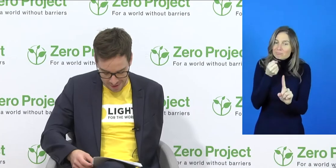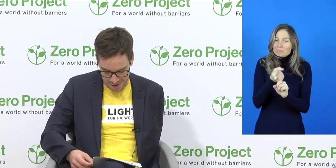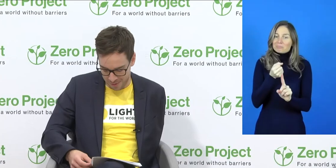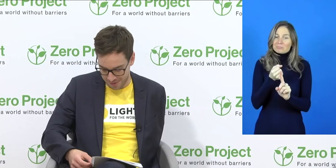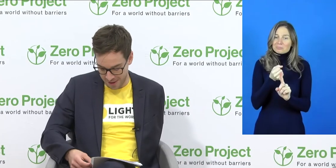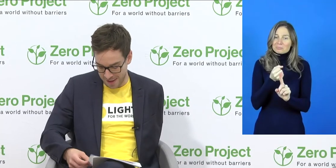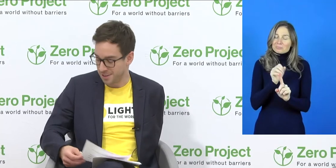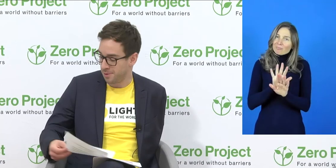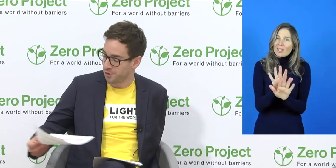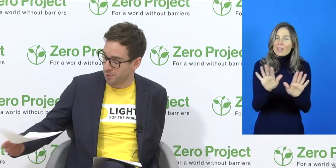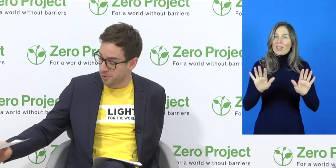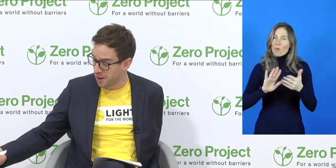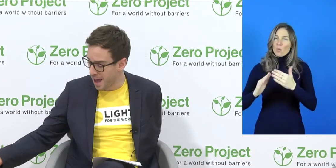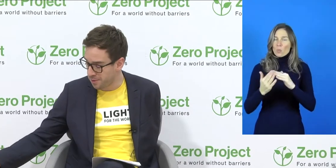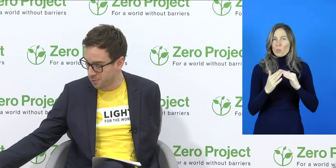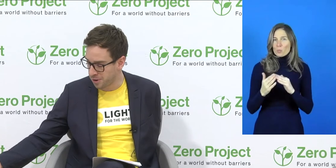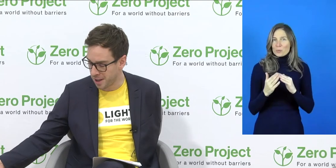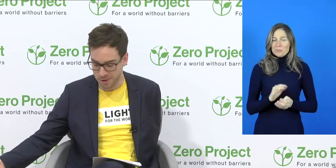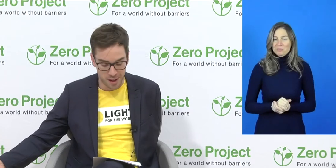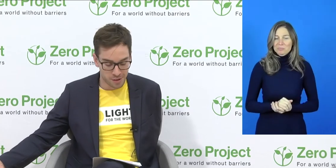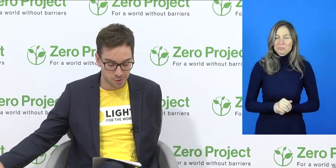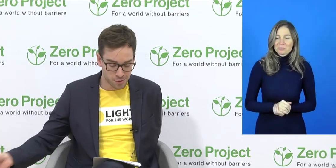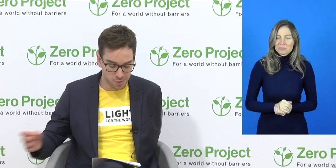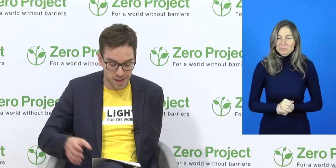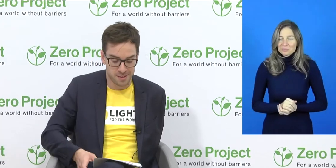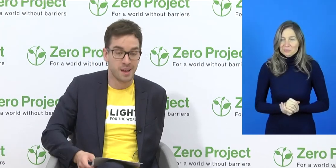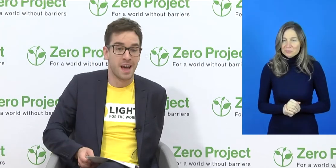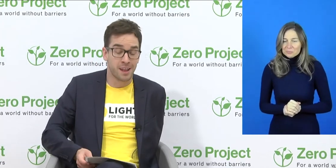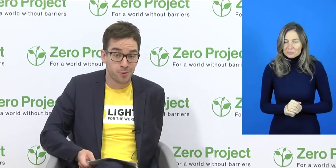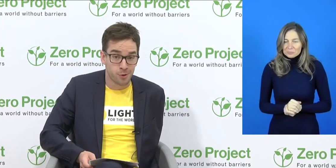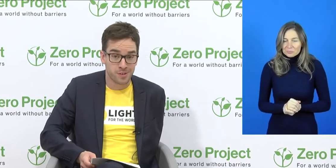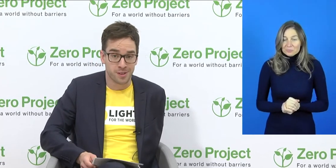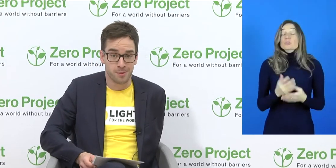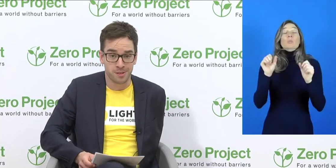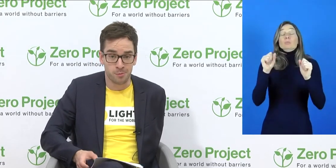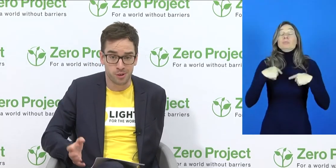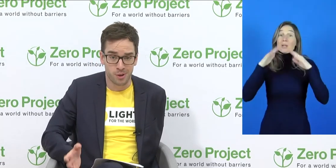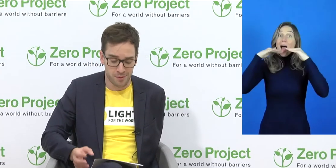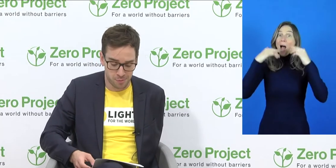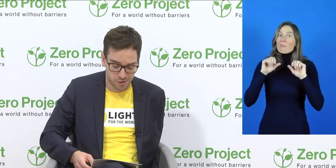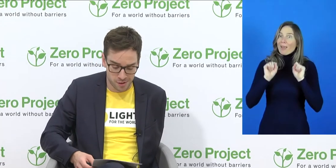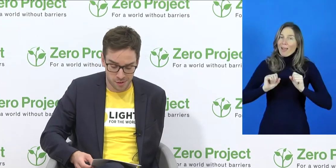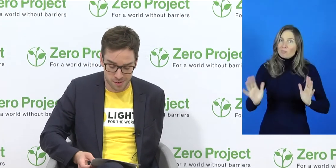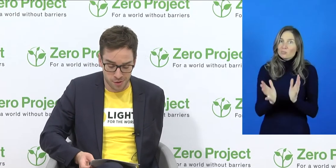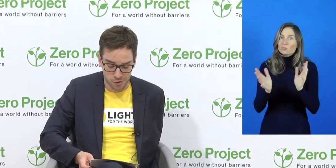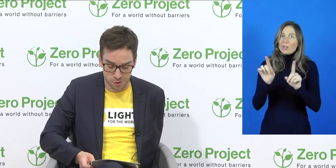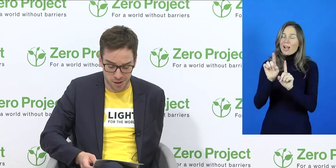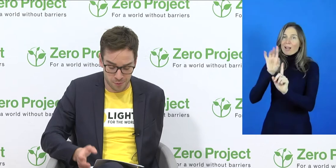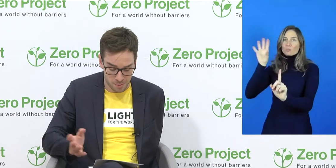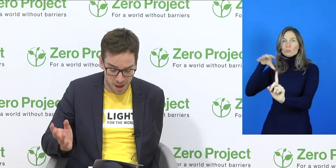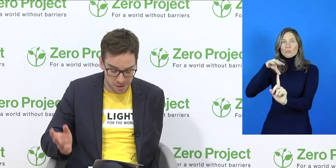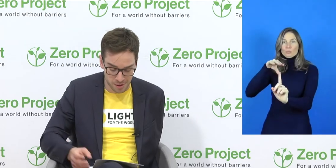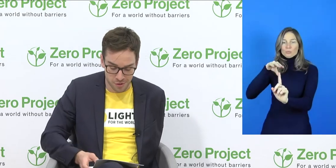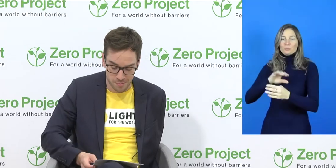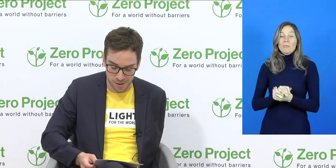communities around them. So we're really happy that we were able to do that. And of course, it's important to have a prestigious jury,